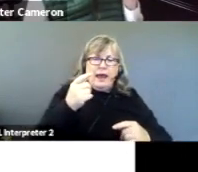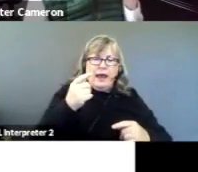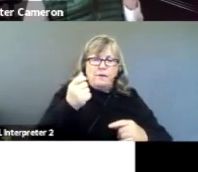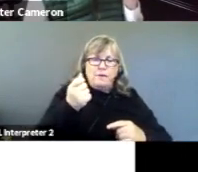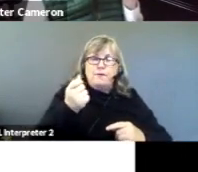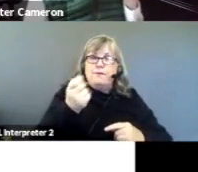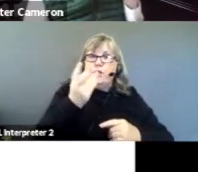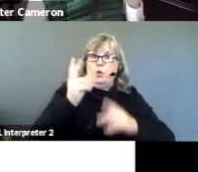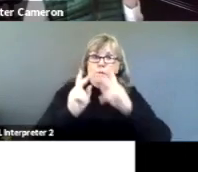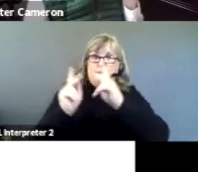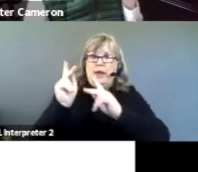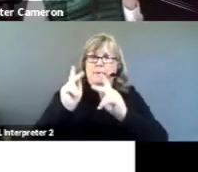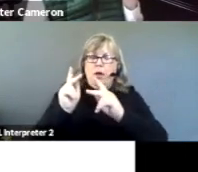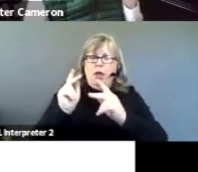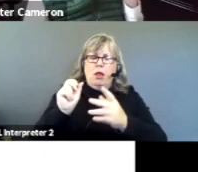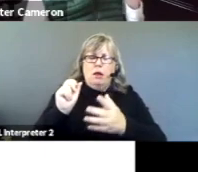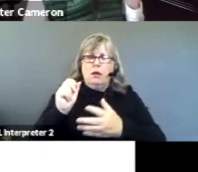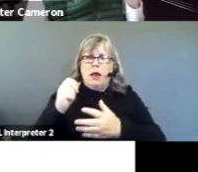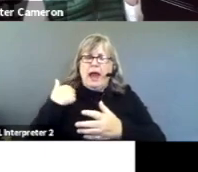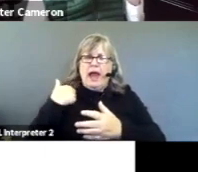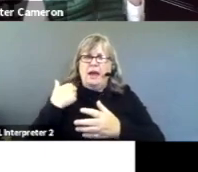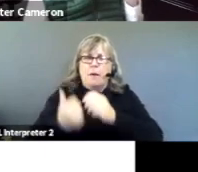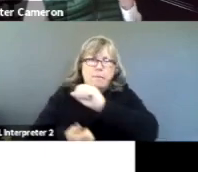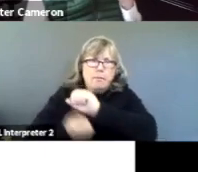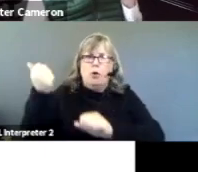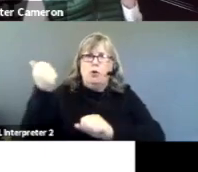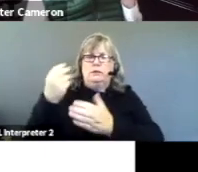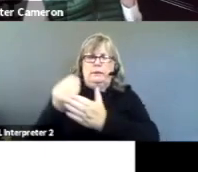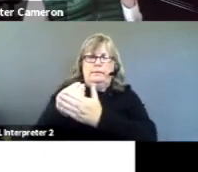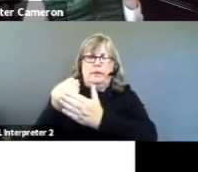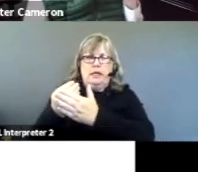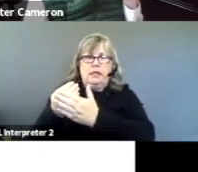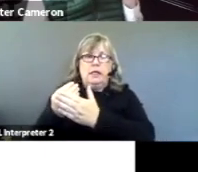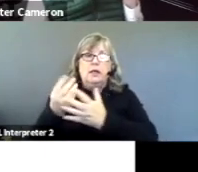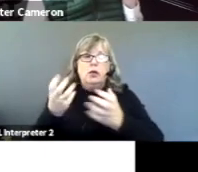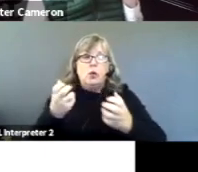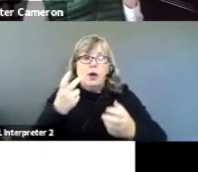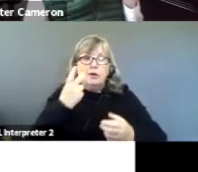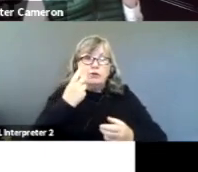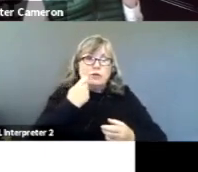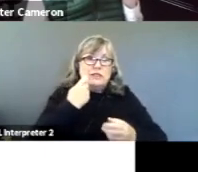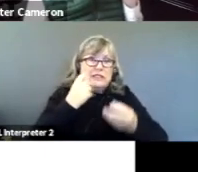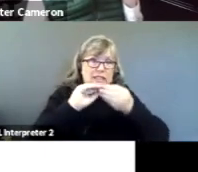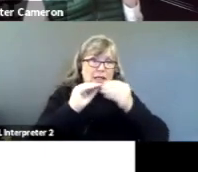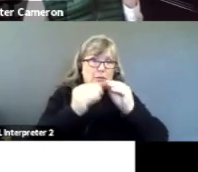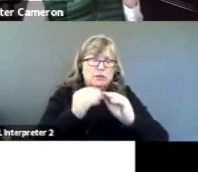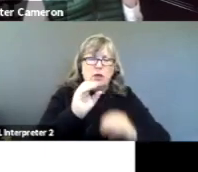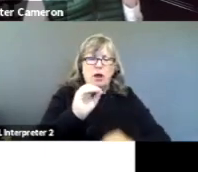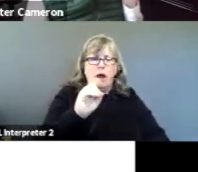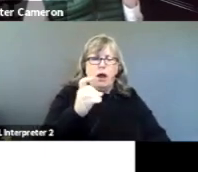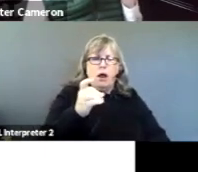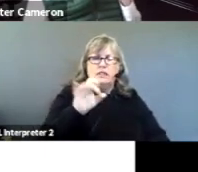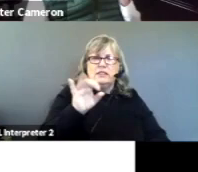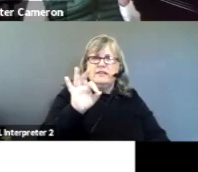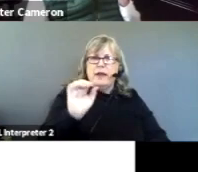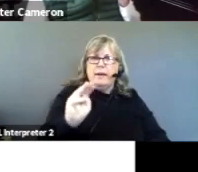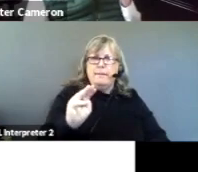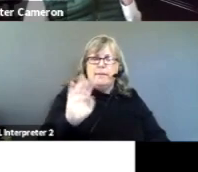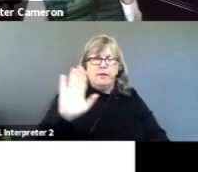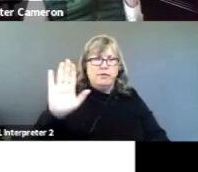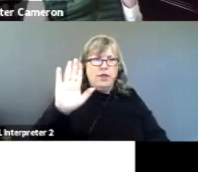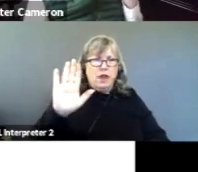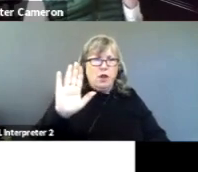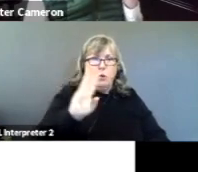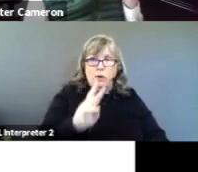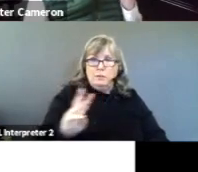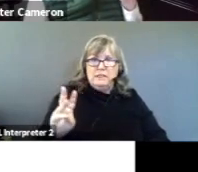more focused. If you want the latest stats, go to the Oxfam site and you'll see it. It's outrageous. And I think a